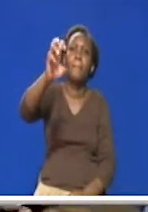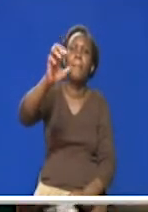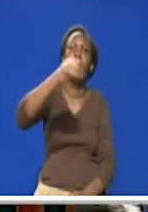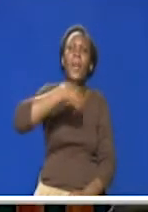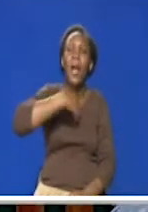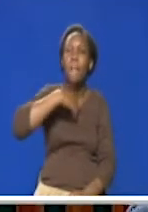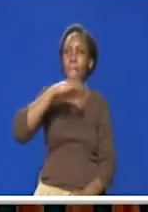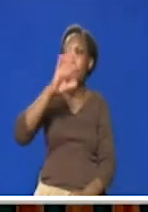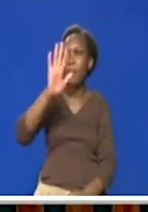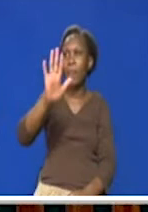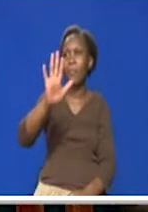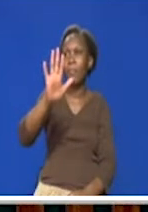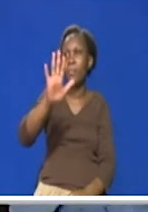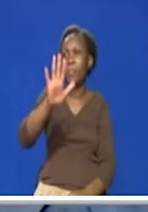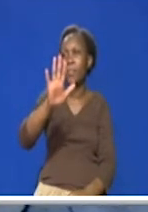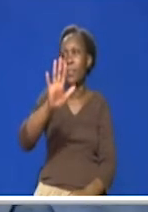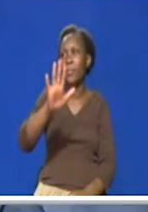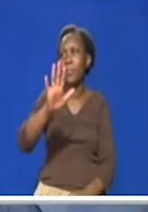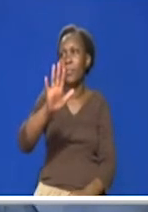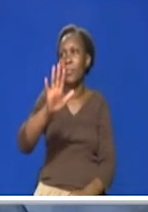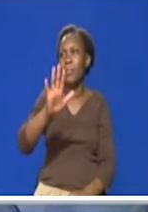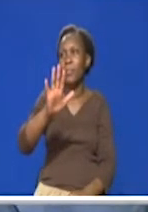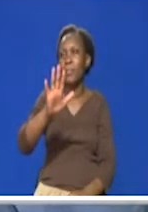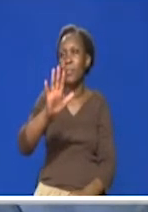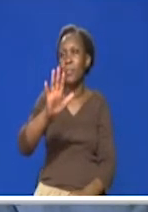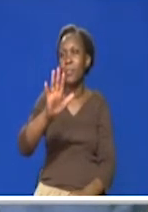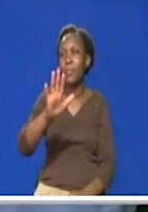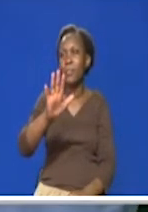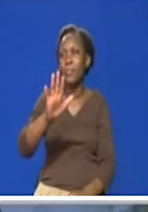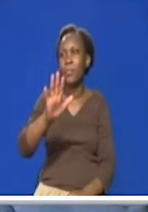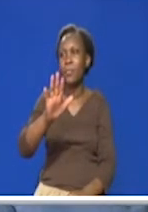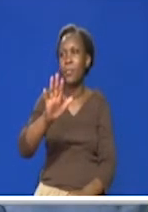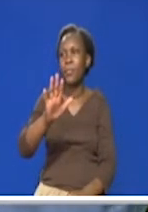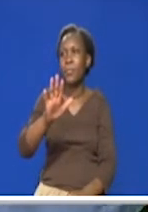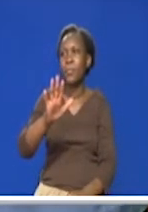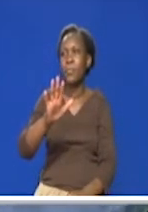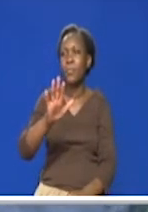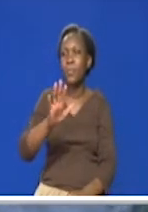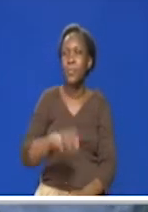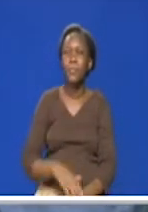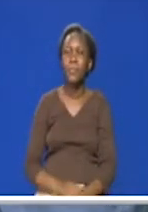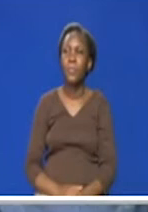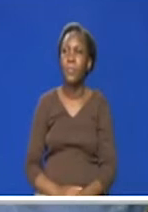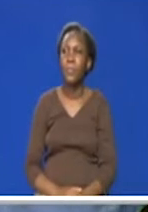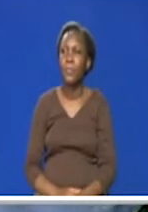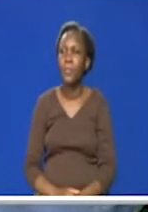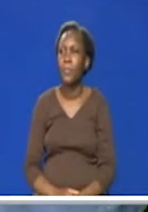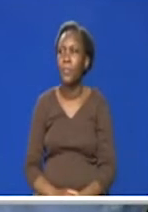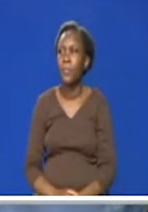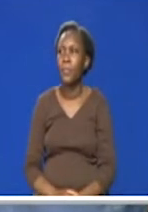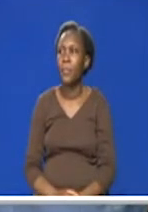carbon atoms. It has pentane because it has 5 carbon atoms, pent, which means